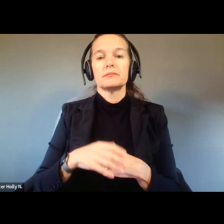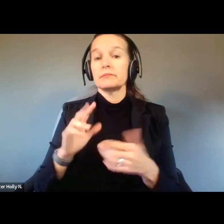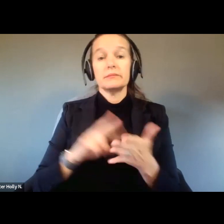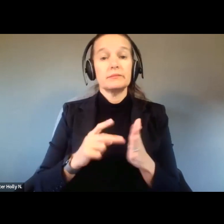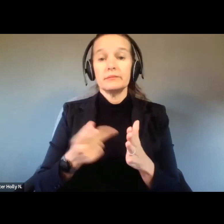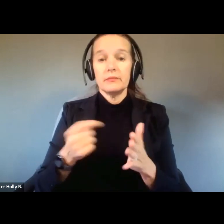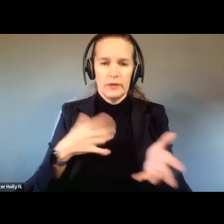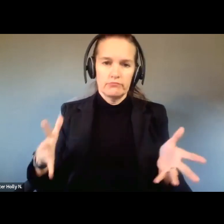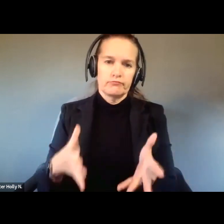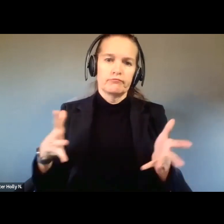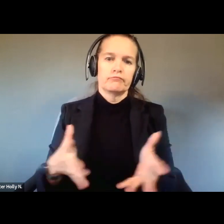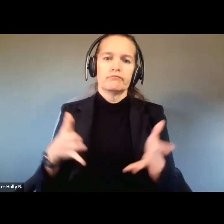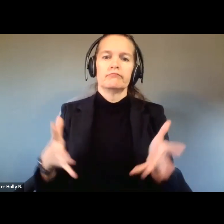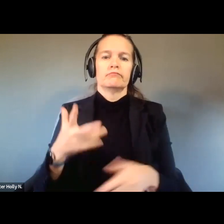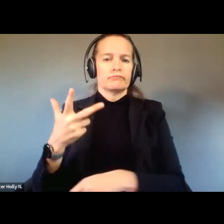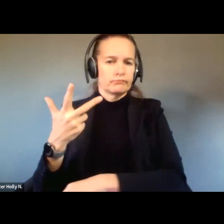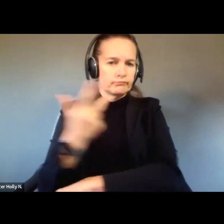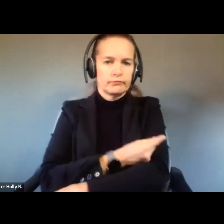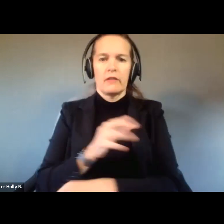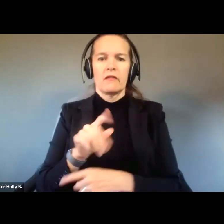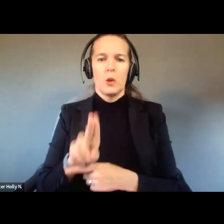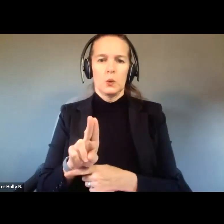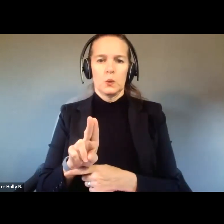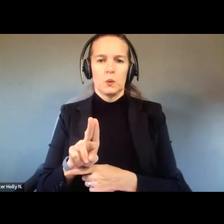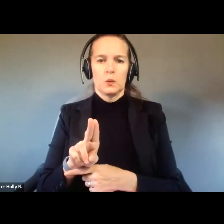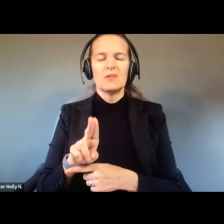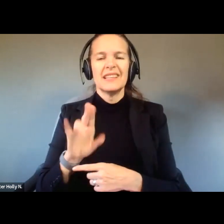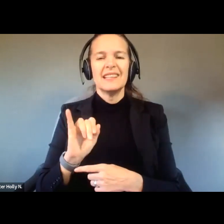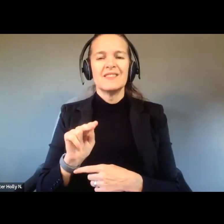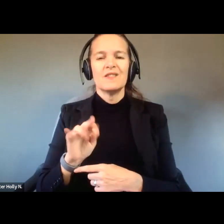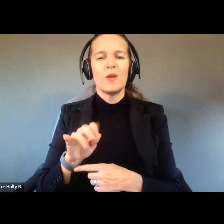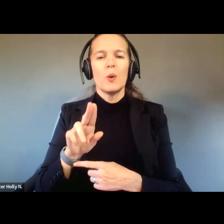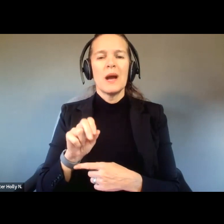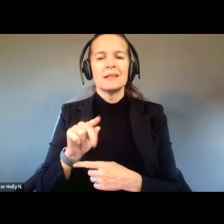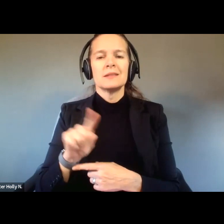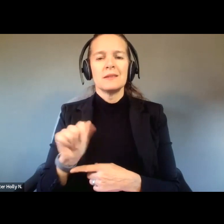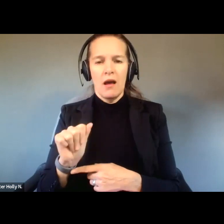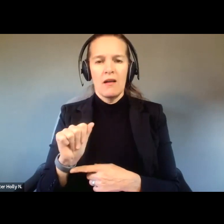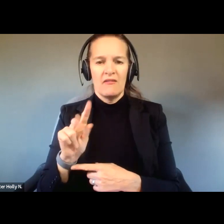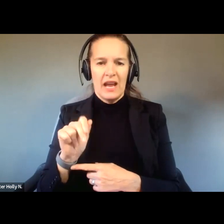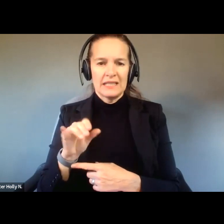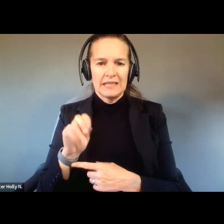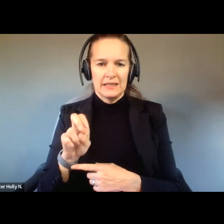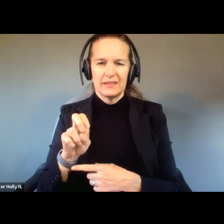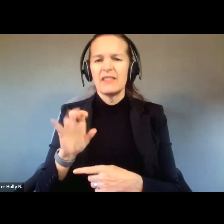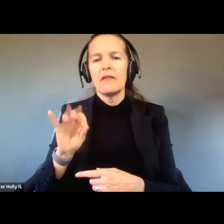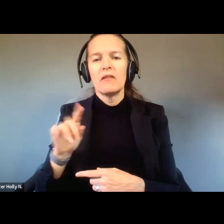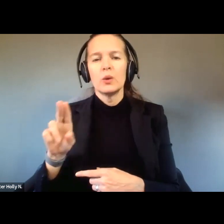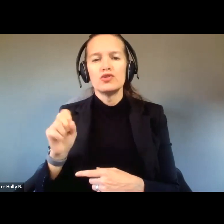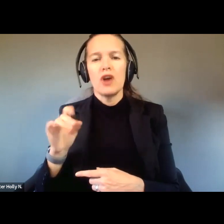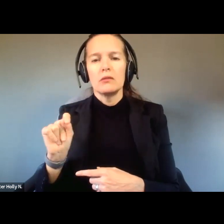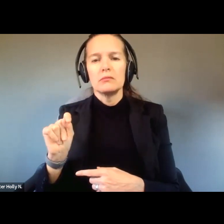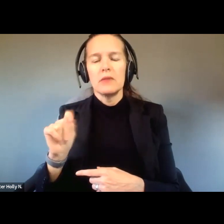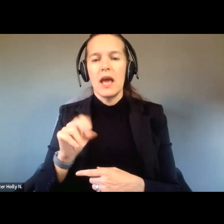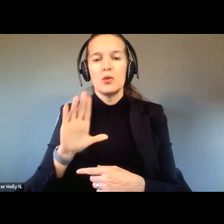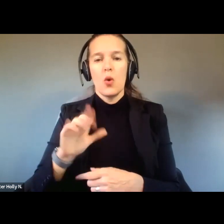everyone to get their influenza vaccine, or more commonly known as the flu shot, and their COVID bivalent